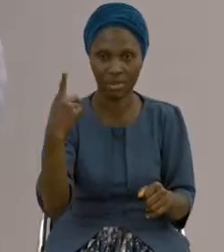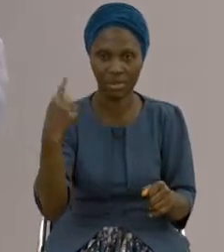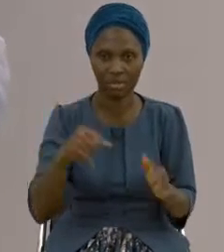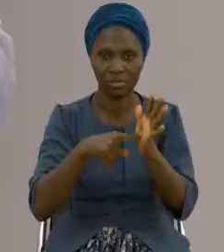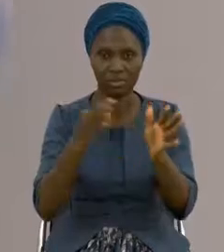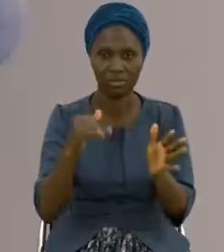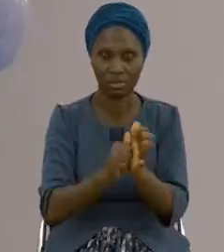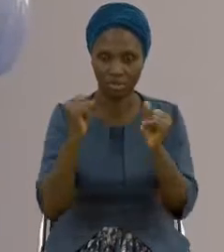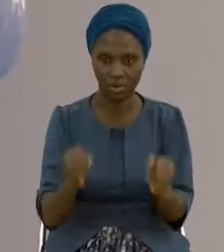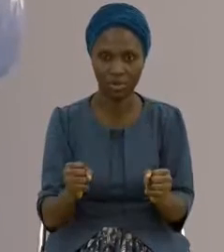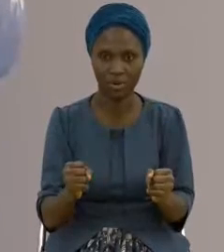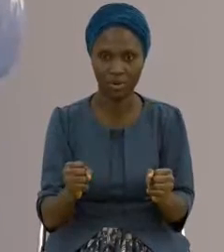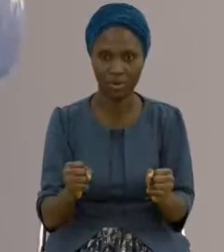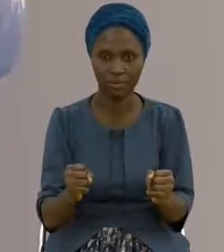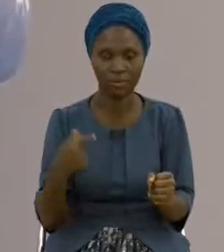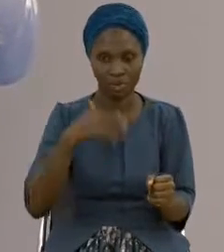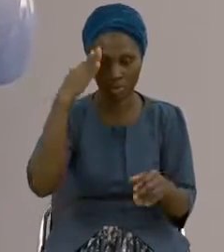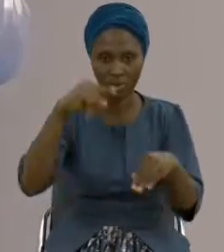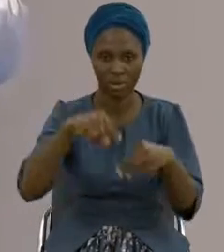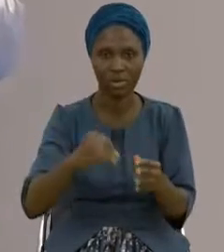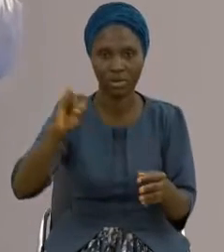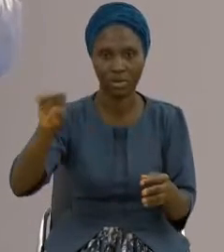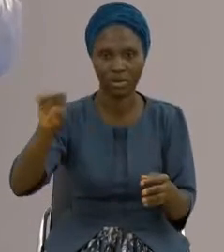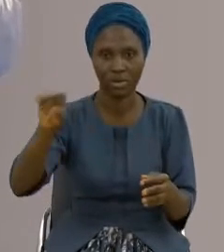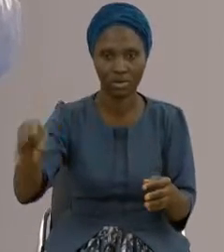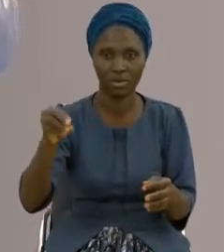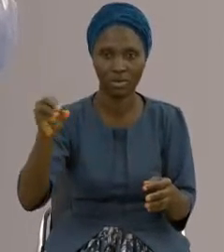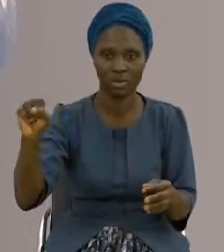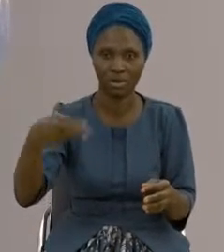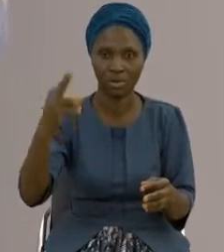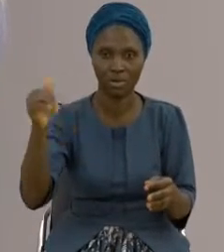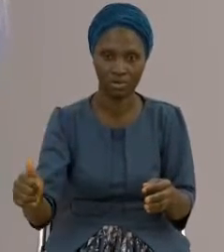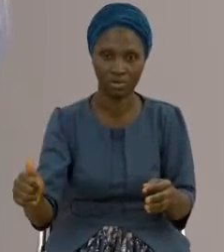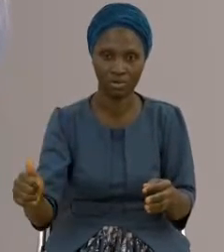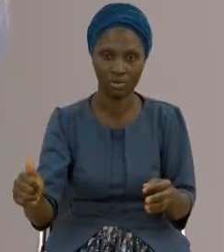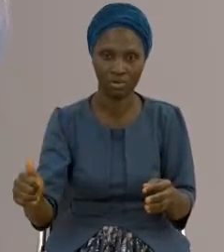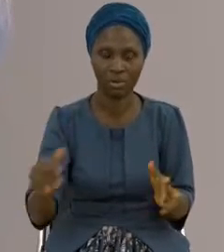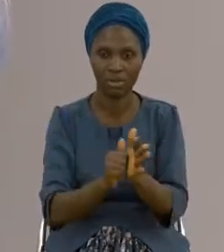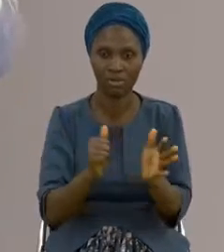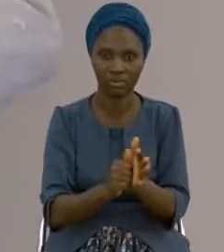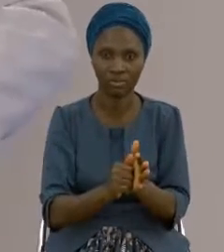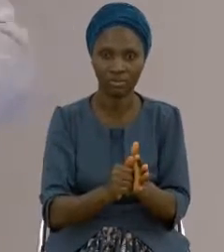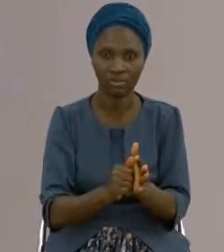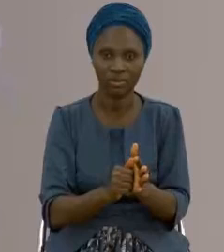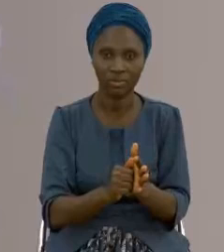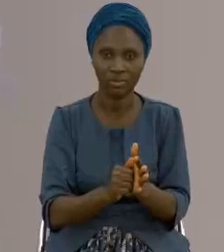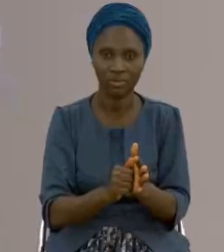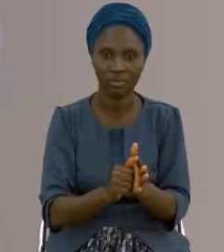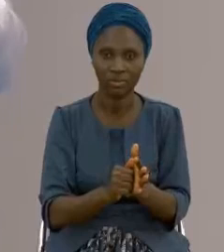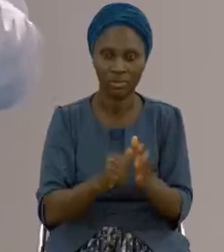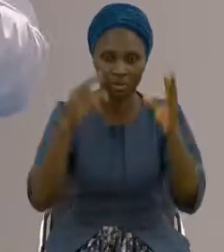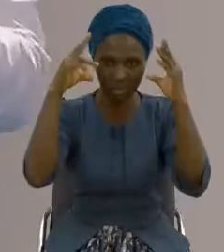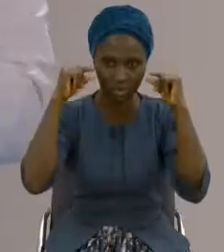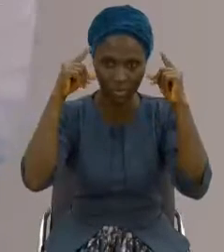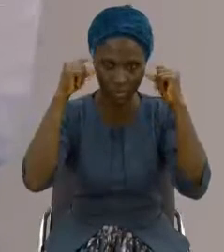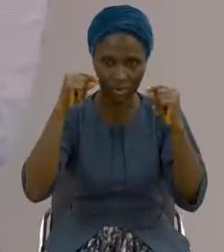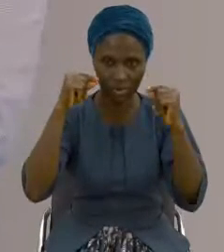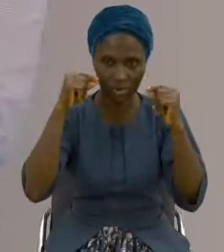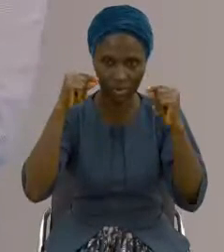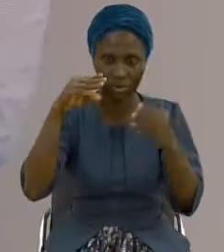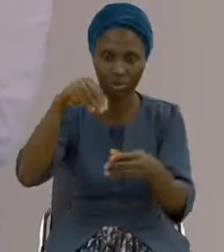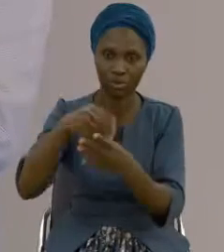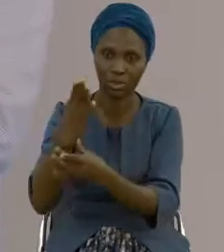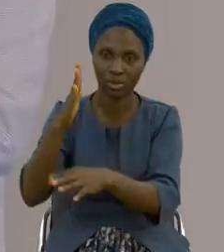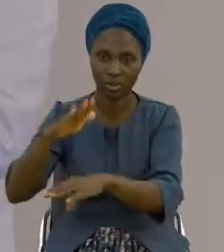on and he received the spirit that was on Moses. And we can see